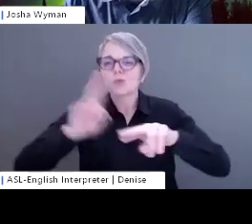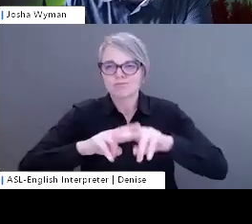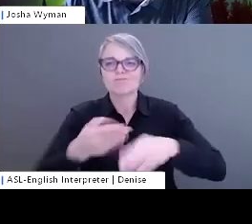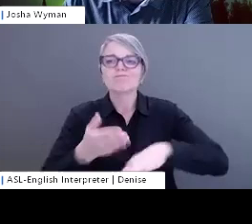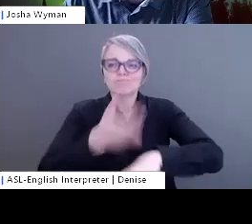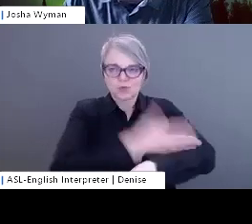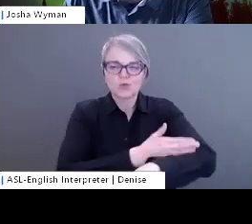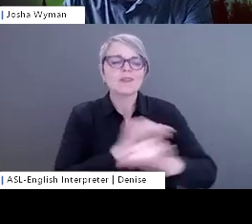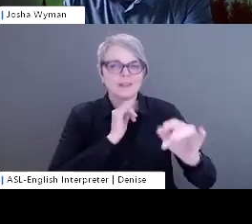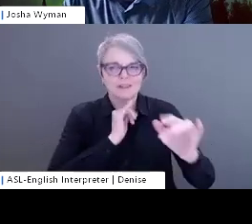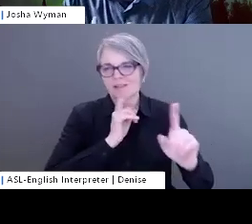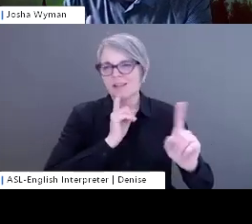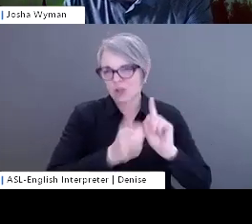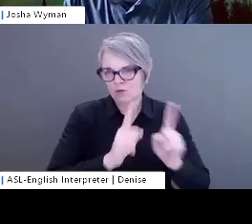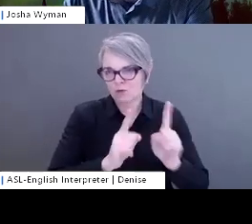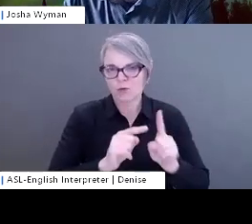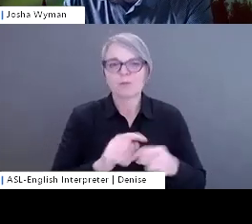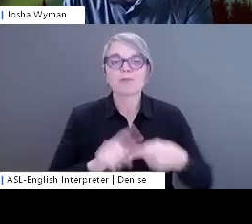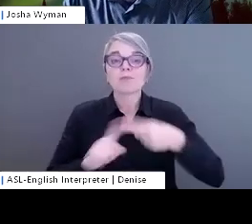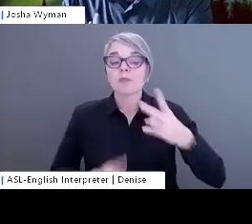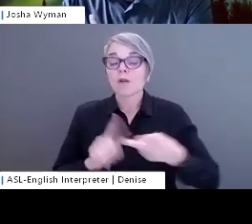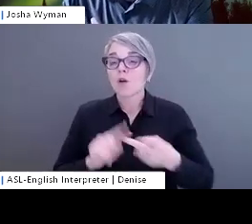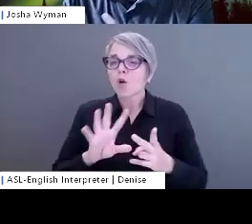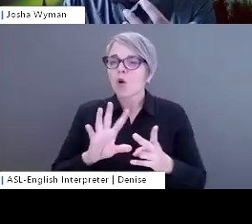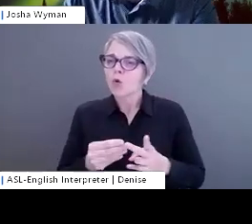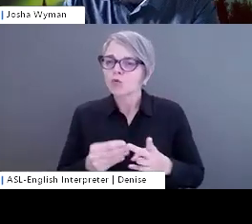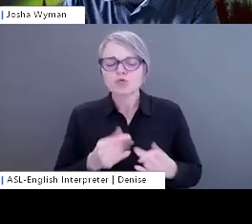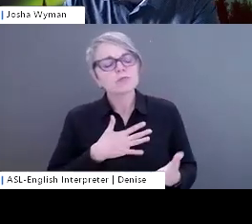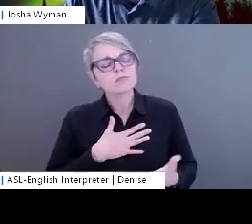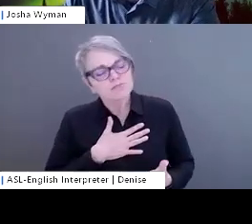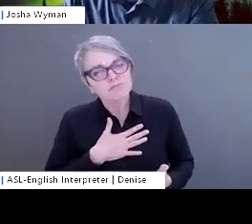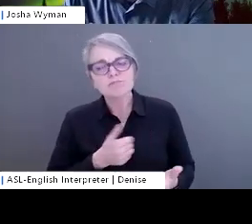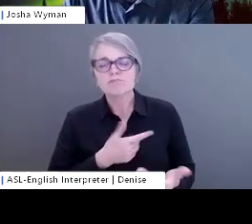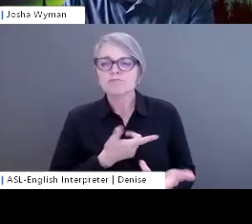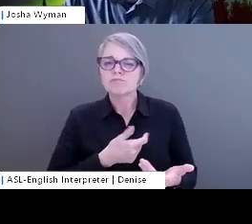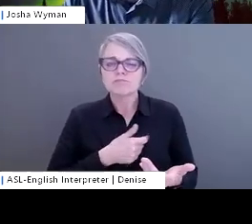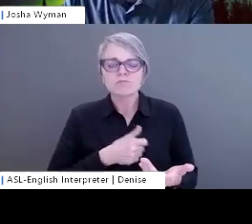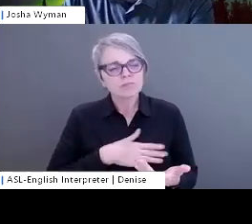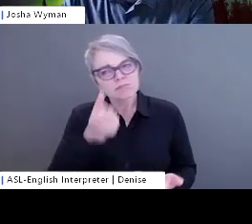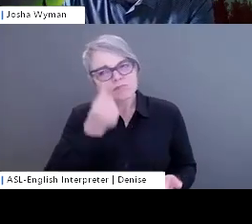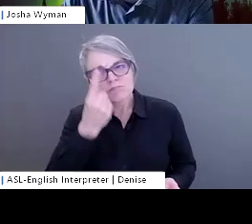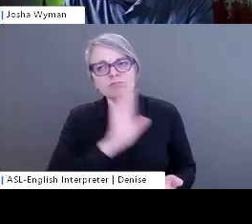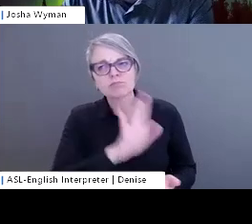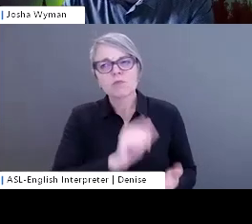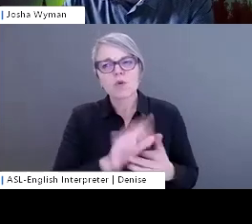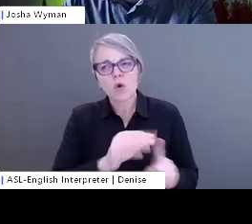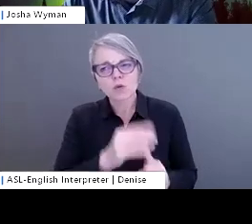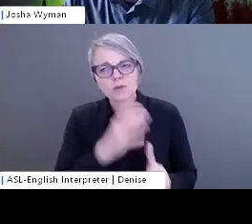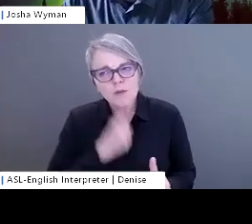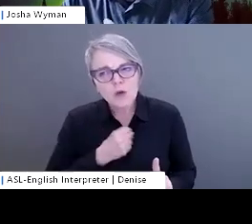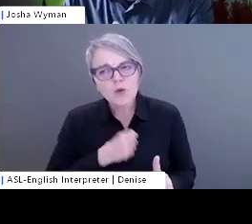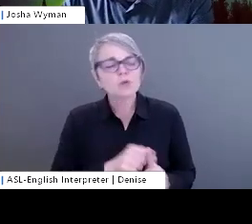process. Cultural responsivity, having an appreciation of cultural values and understanding of different